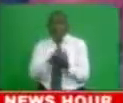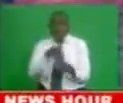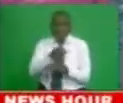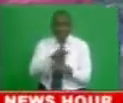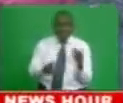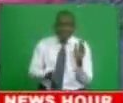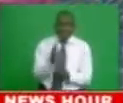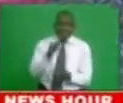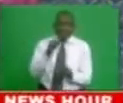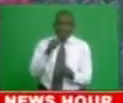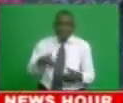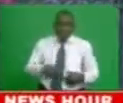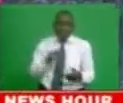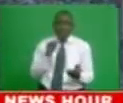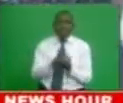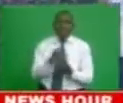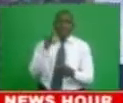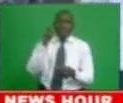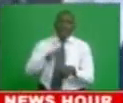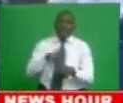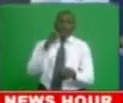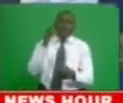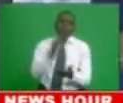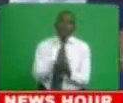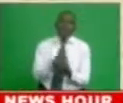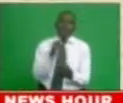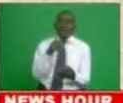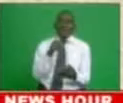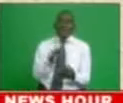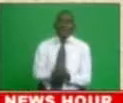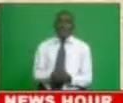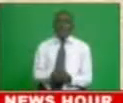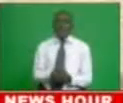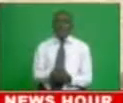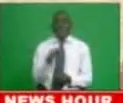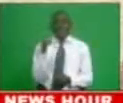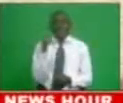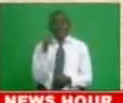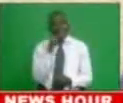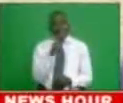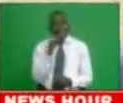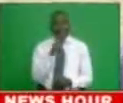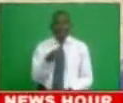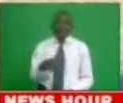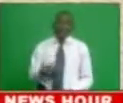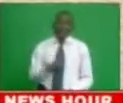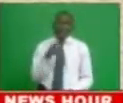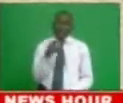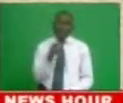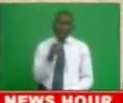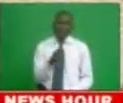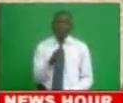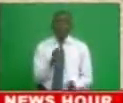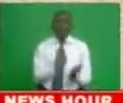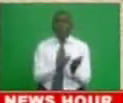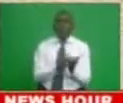off, to desist from all acts which endanger their children. We have young girls who are married off, who shuttle between